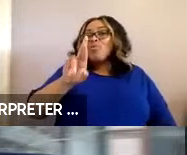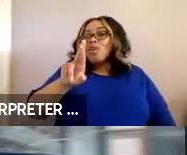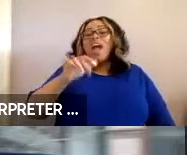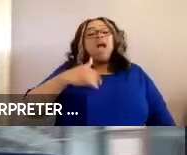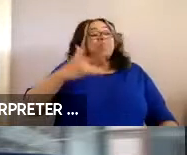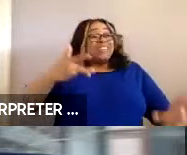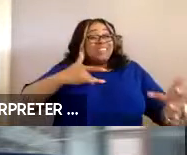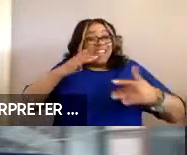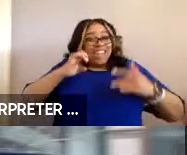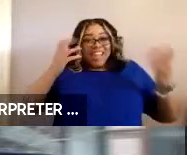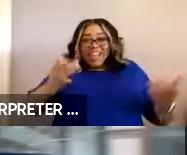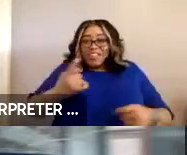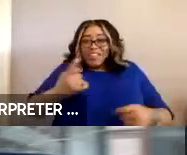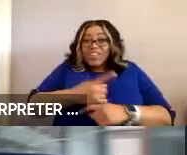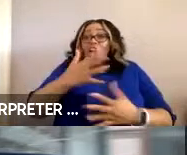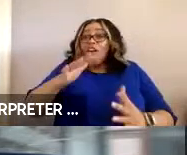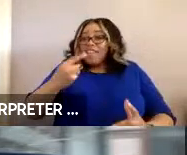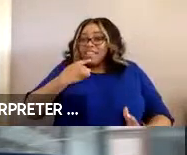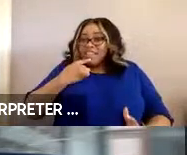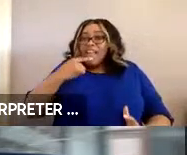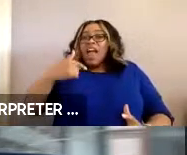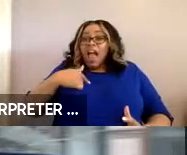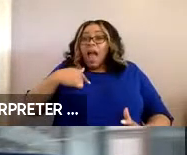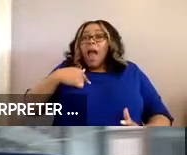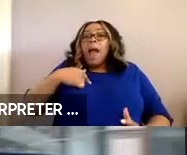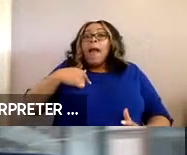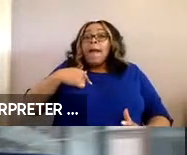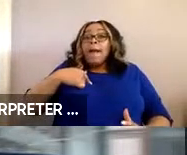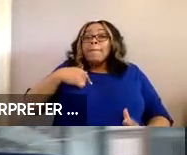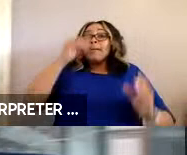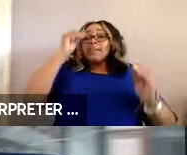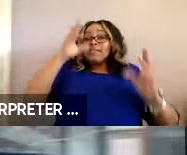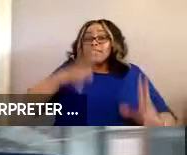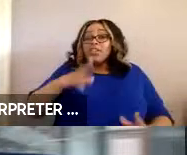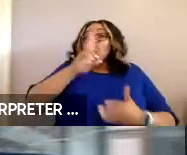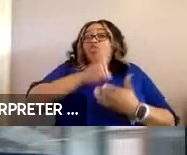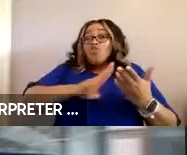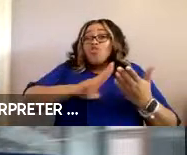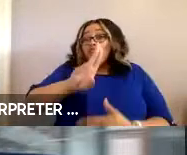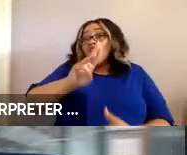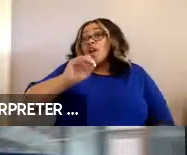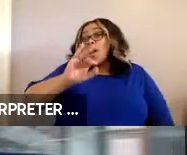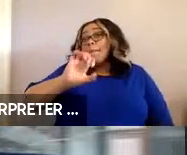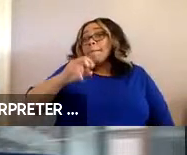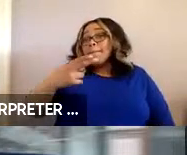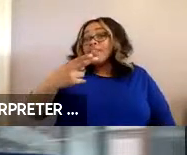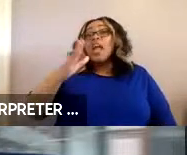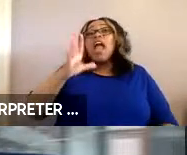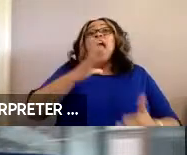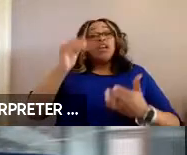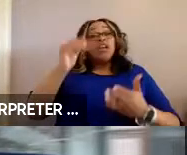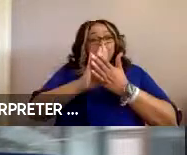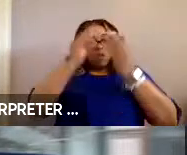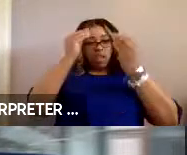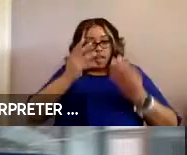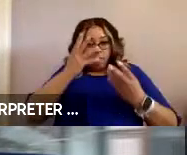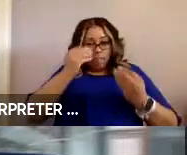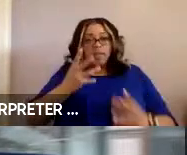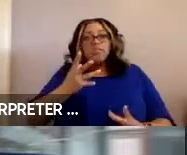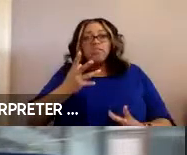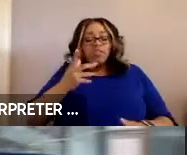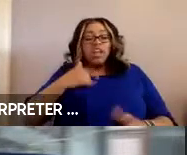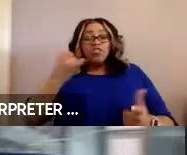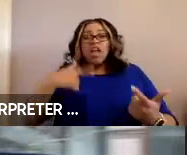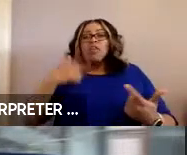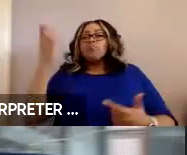today. As was mentioned, I am a professor at the University of Michigan in the School of Information. And today I'm going to